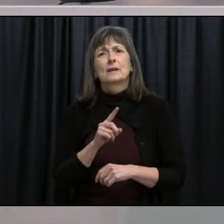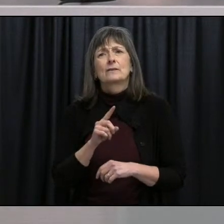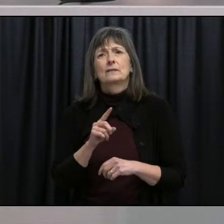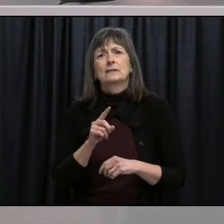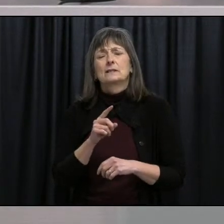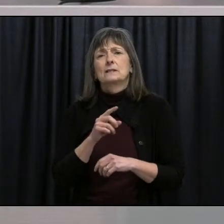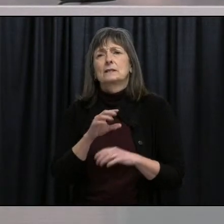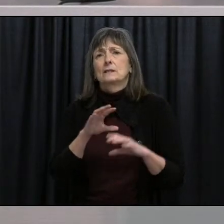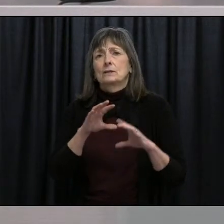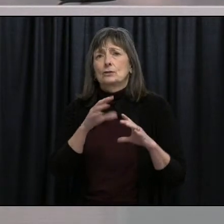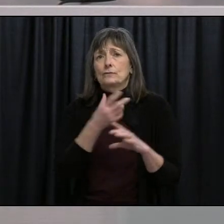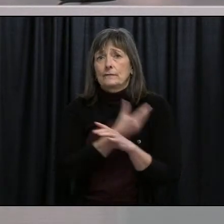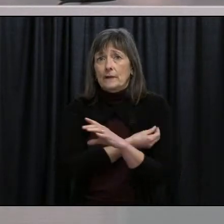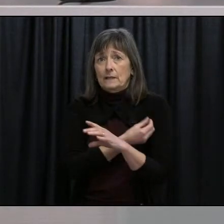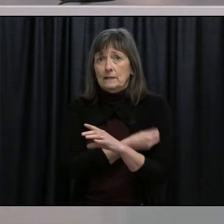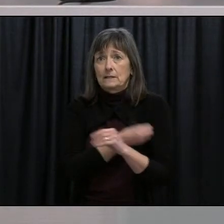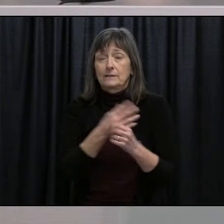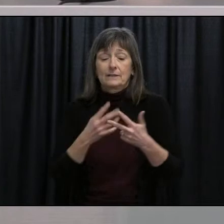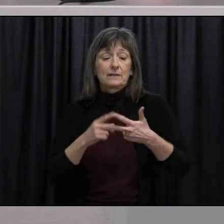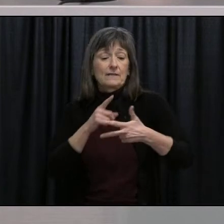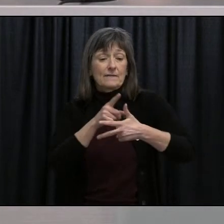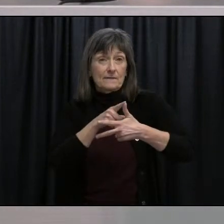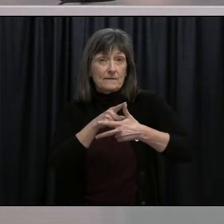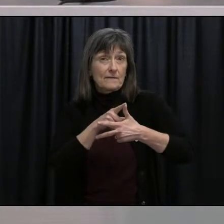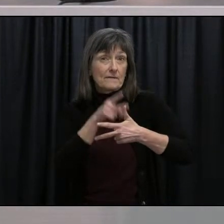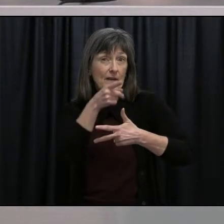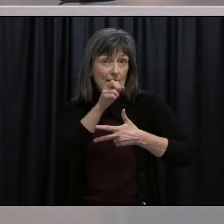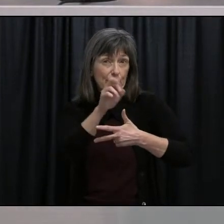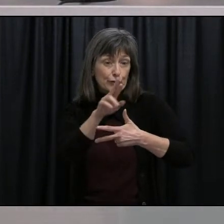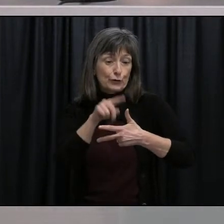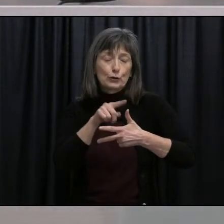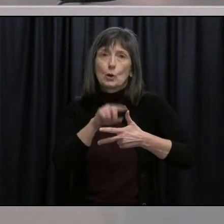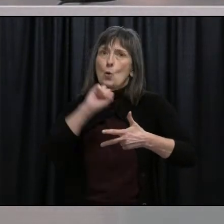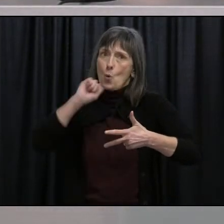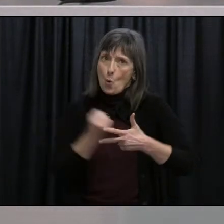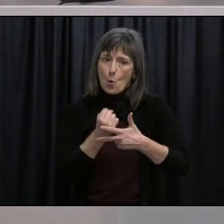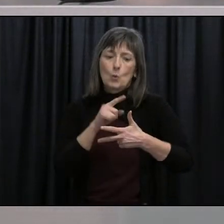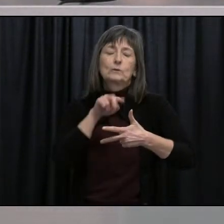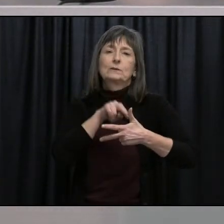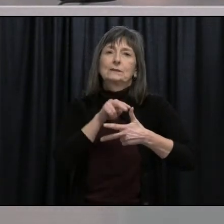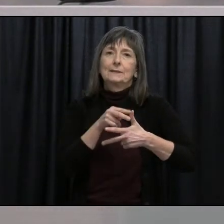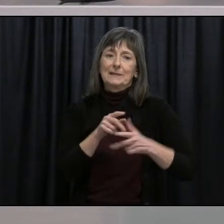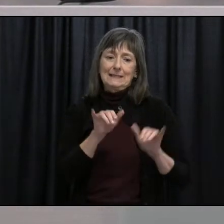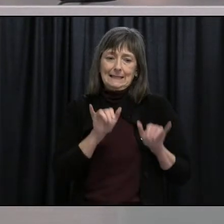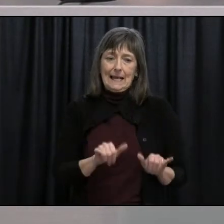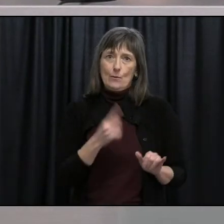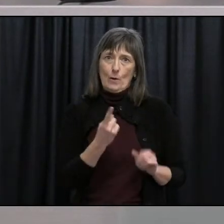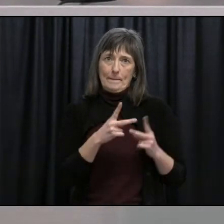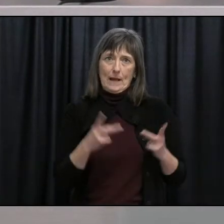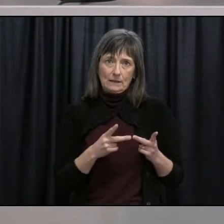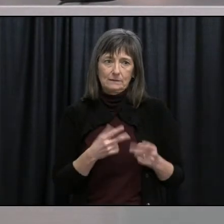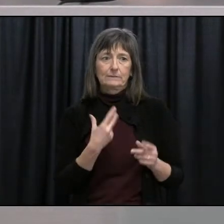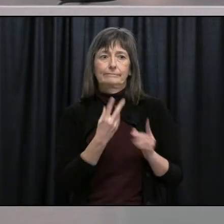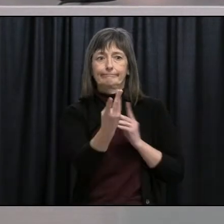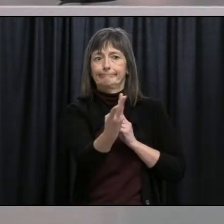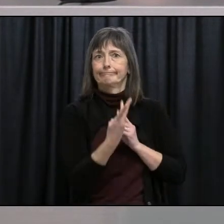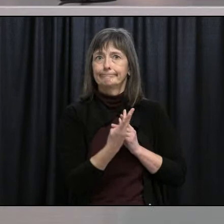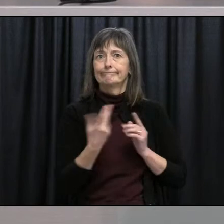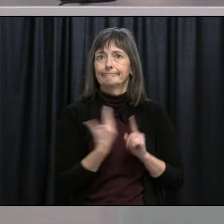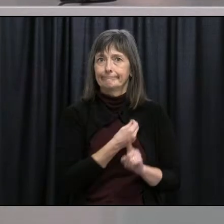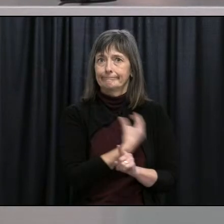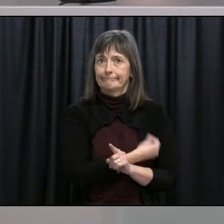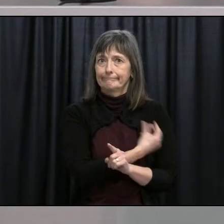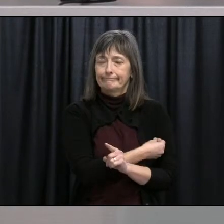like Pfizer, for example, have to be administered where stored. So does this mean that we'll be setting up vaccination clinics at